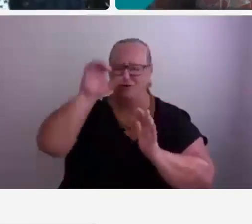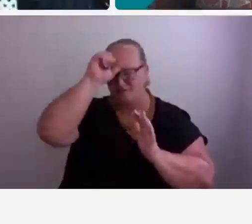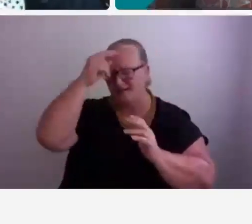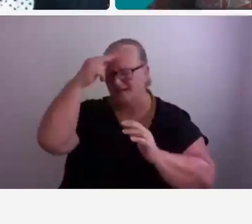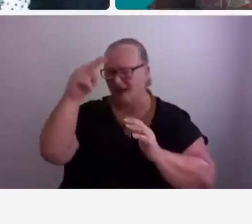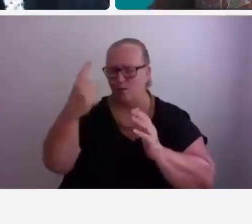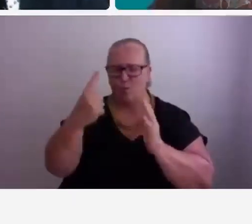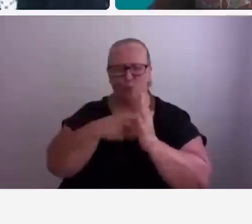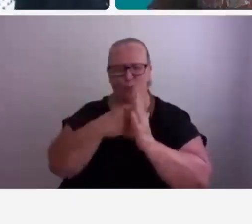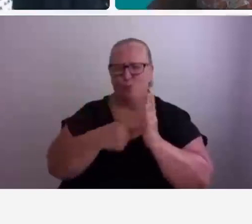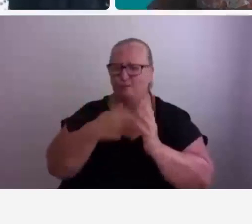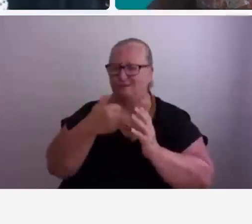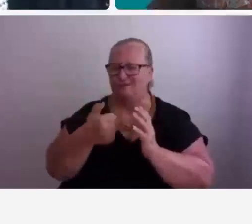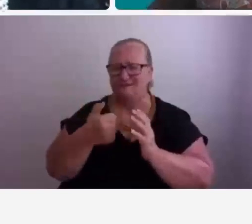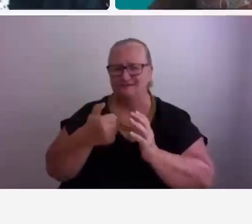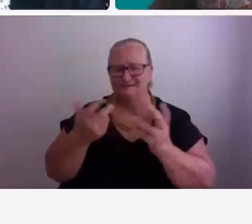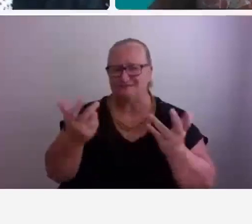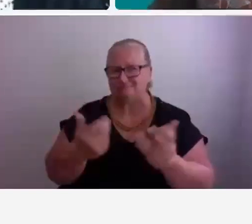of my head.